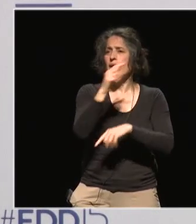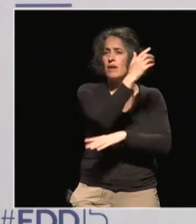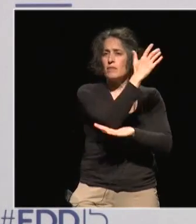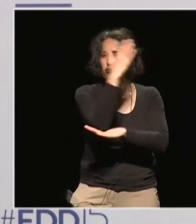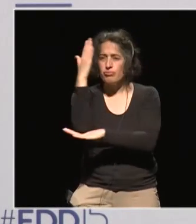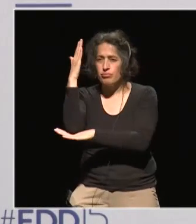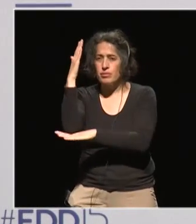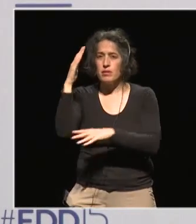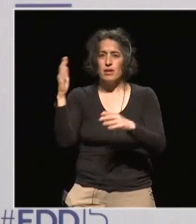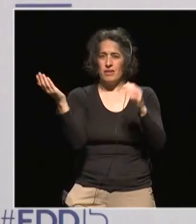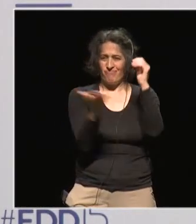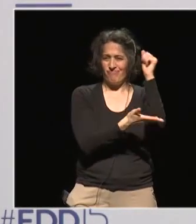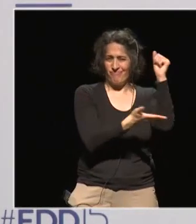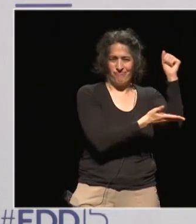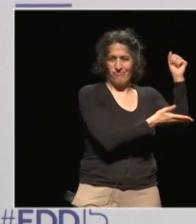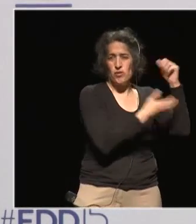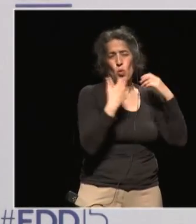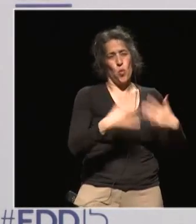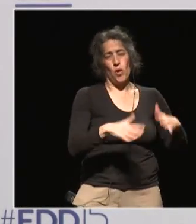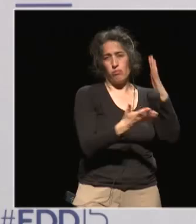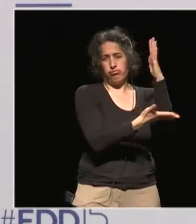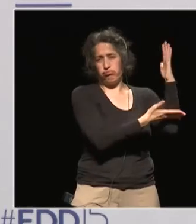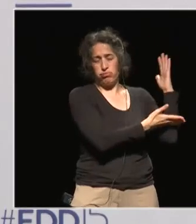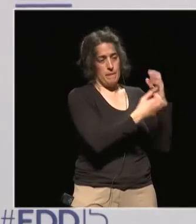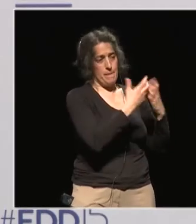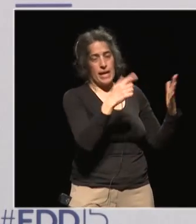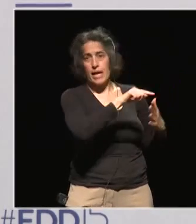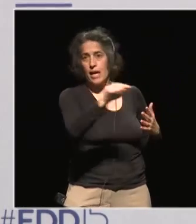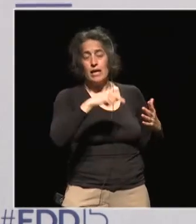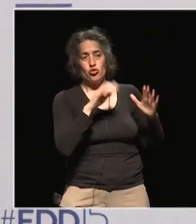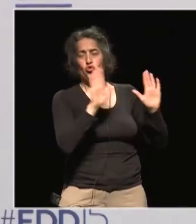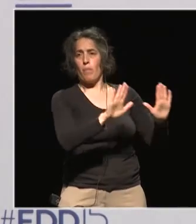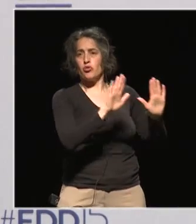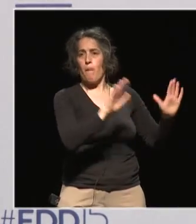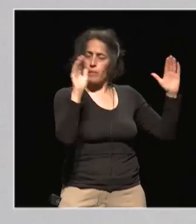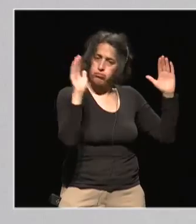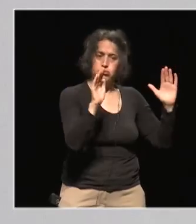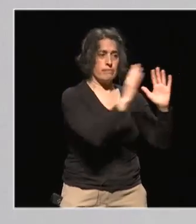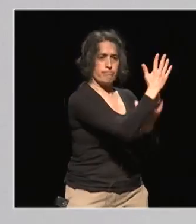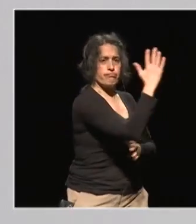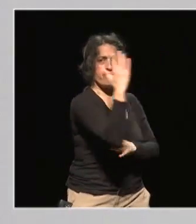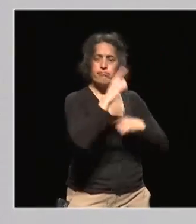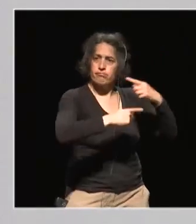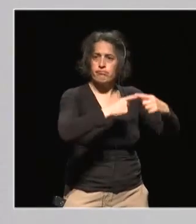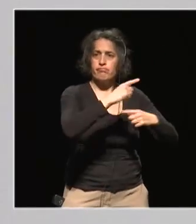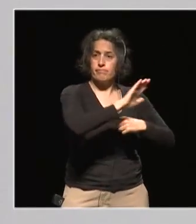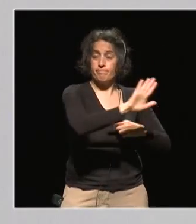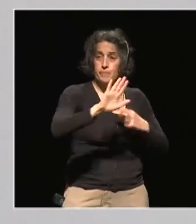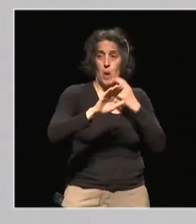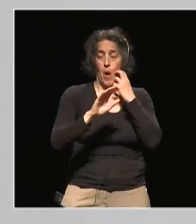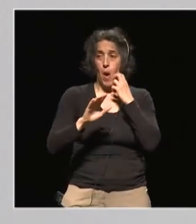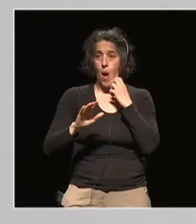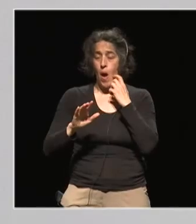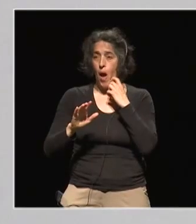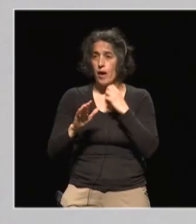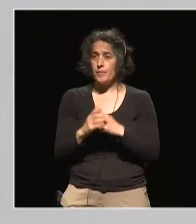to overcome deforestation problem in the area, in the country. It has tried to intensify its agriculture system. It has tried